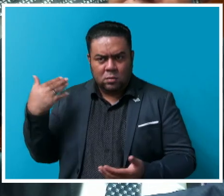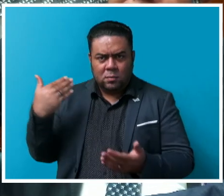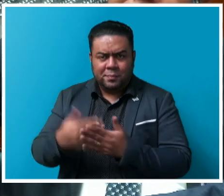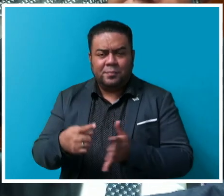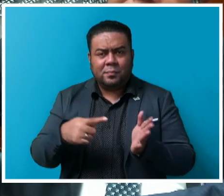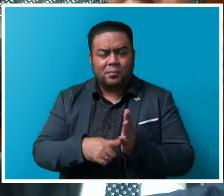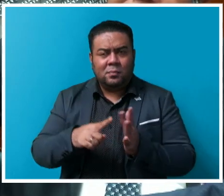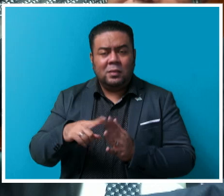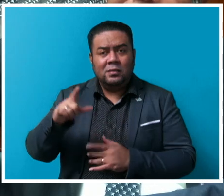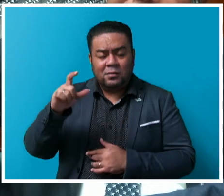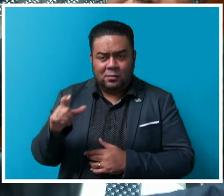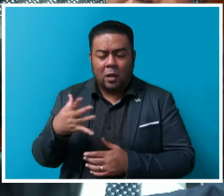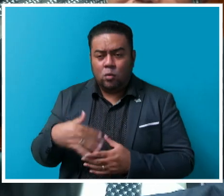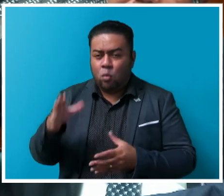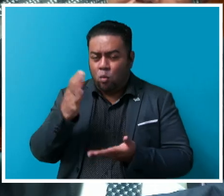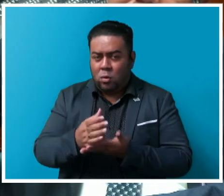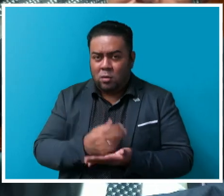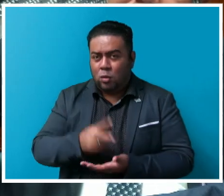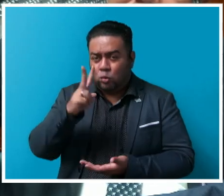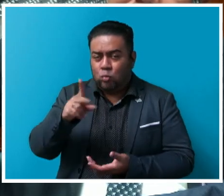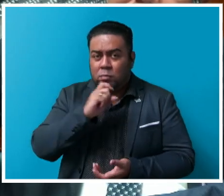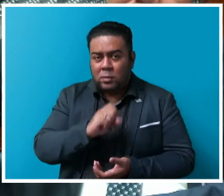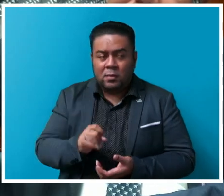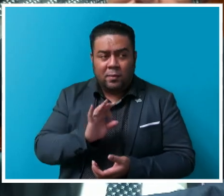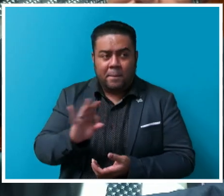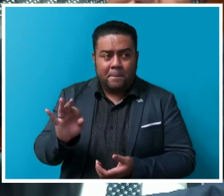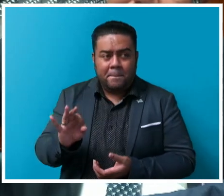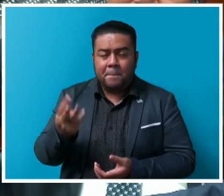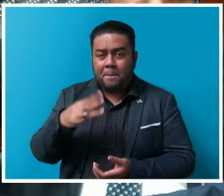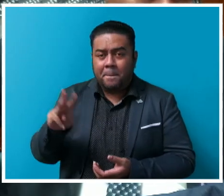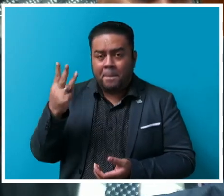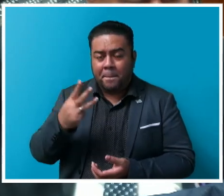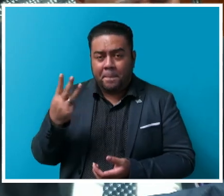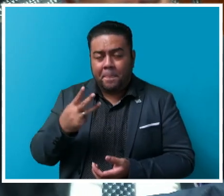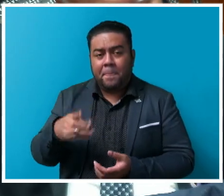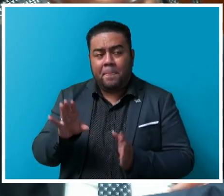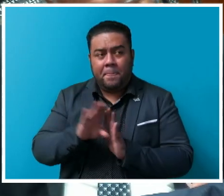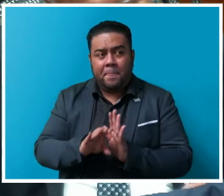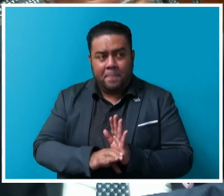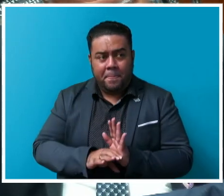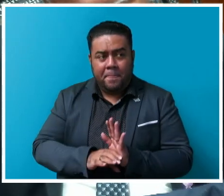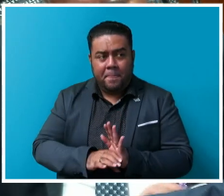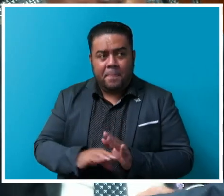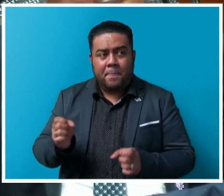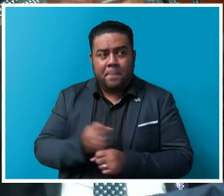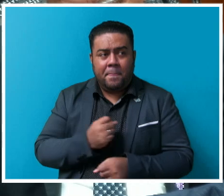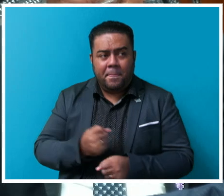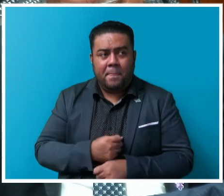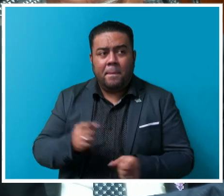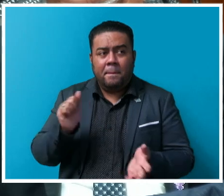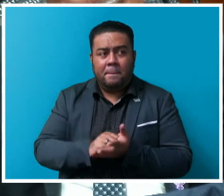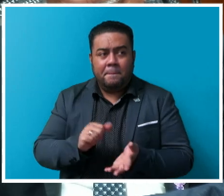TRC and correcting the two-man ill-conceived 2013 Constitution by making appropriate